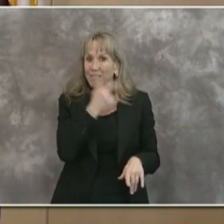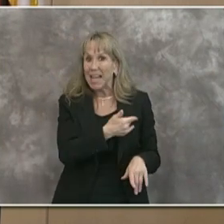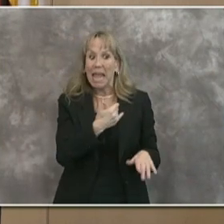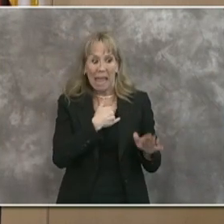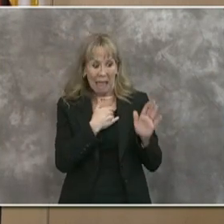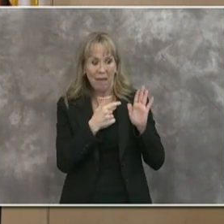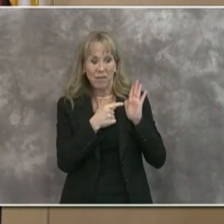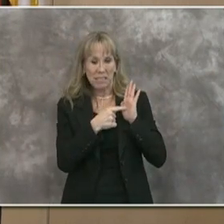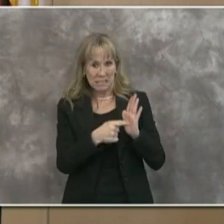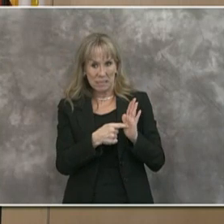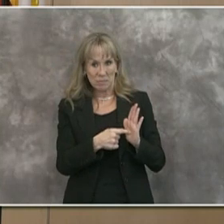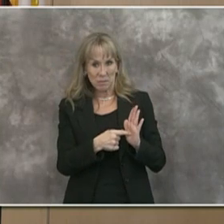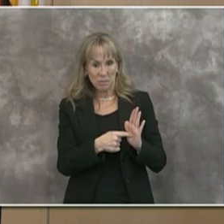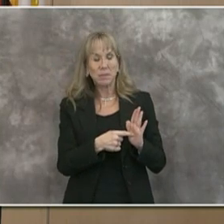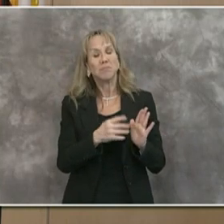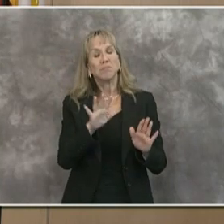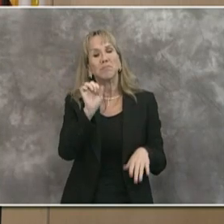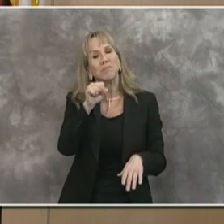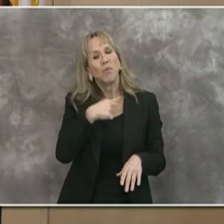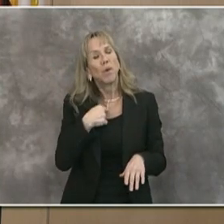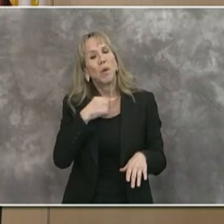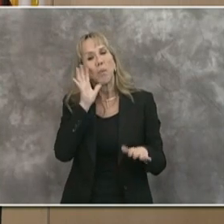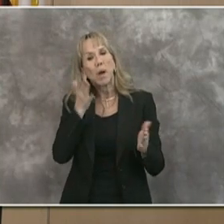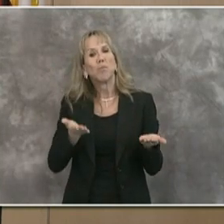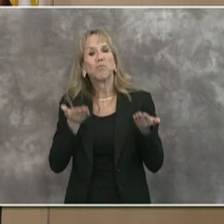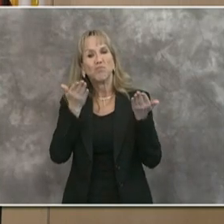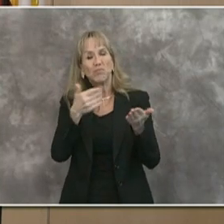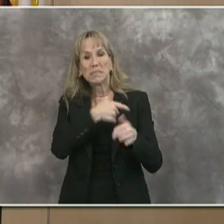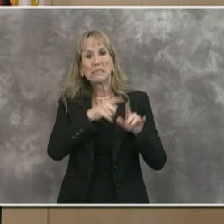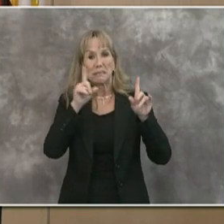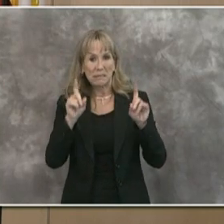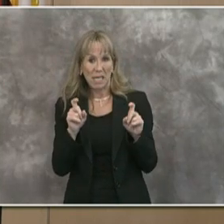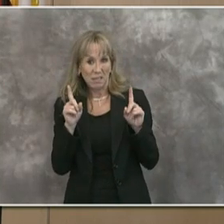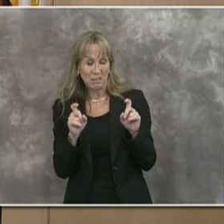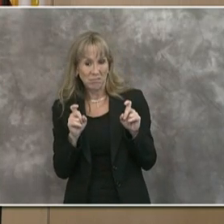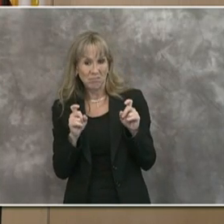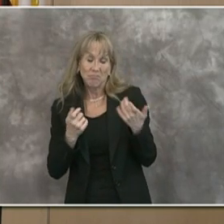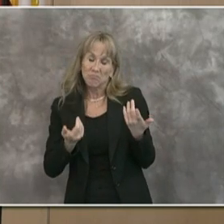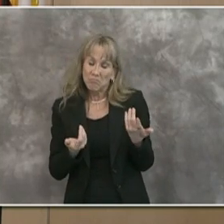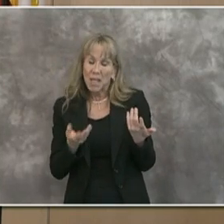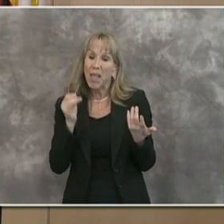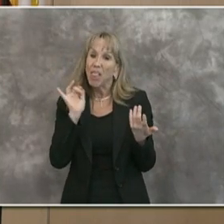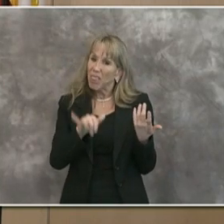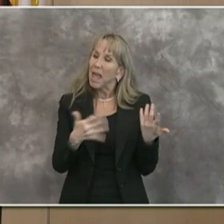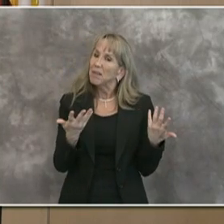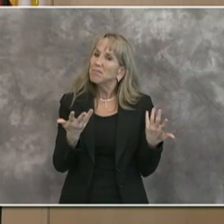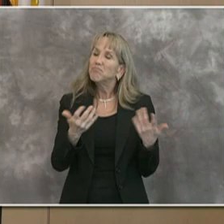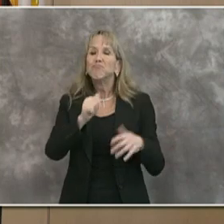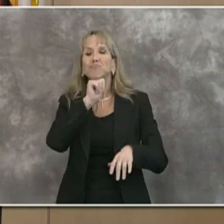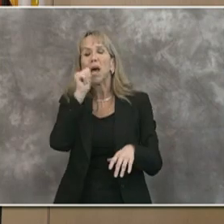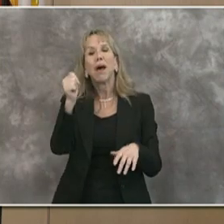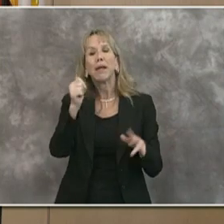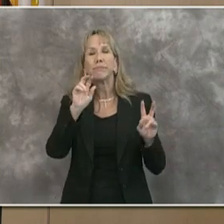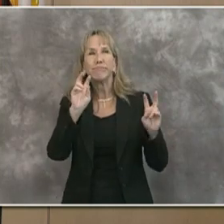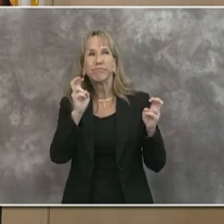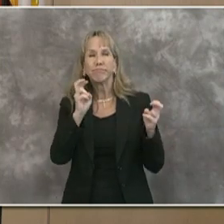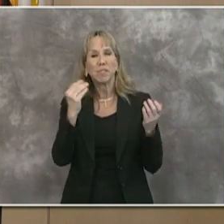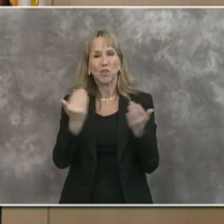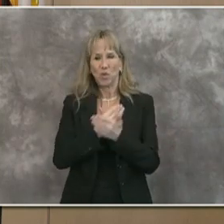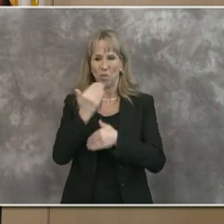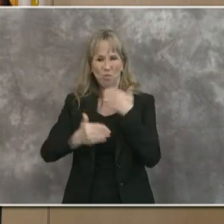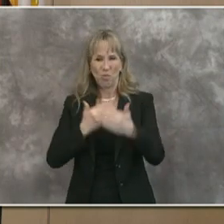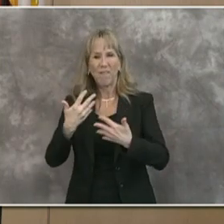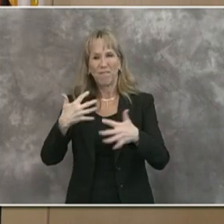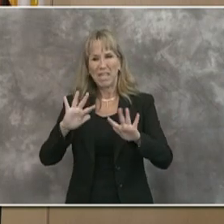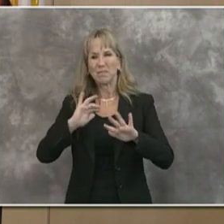is confirmed, yes, we would recommend that they be tested. And that is not a new process.